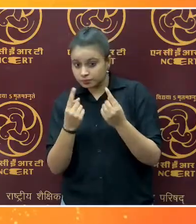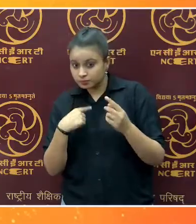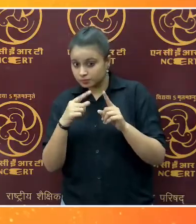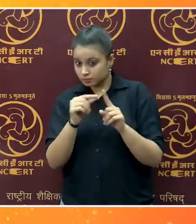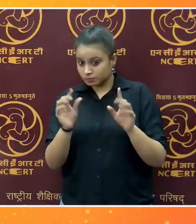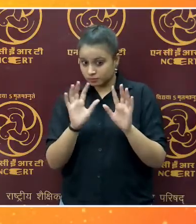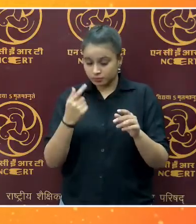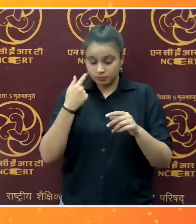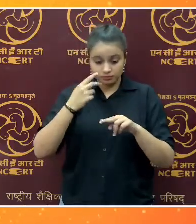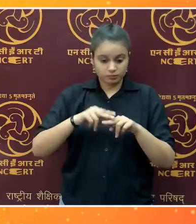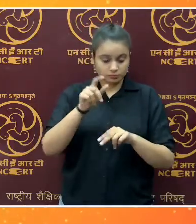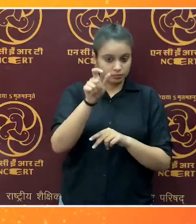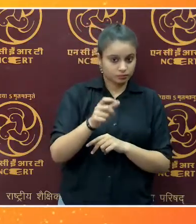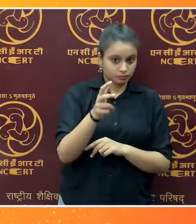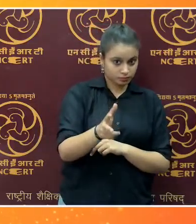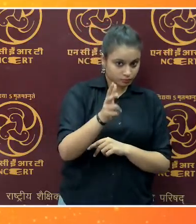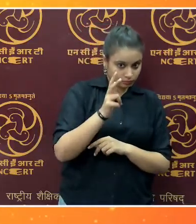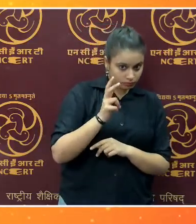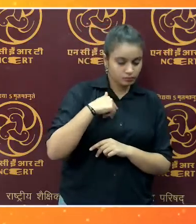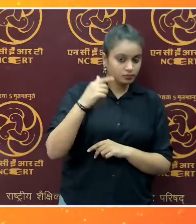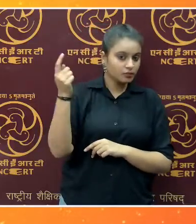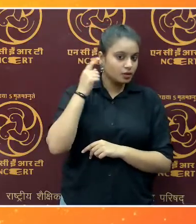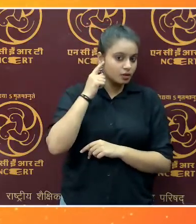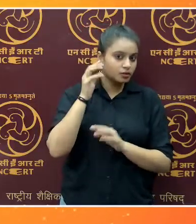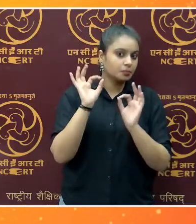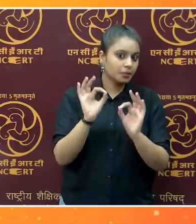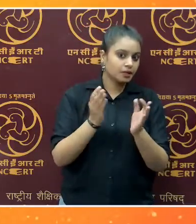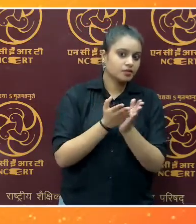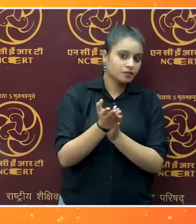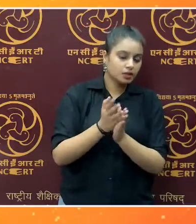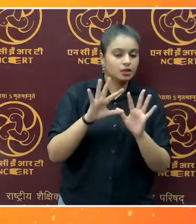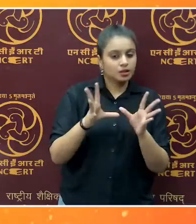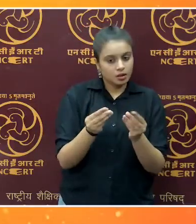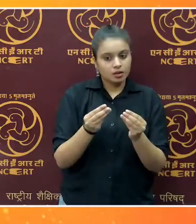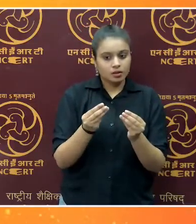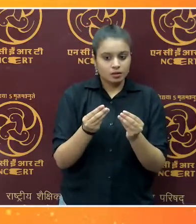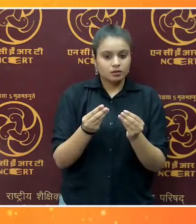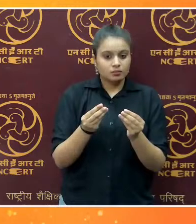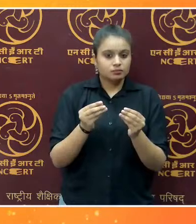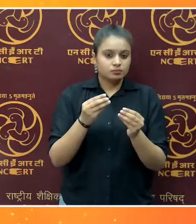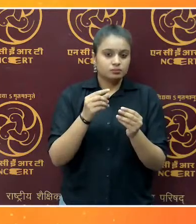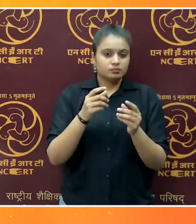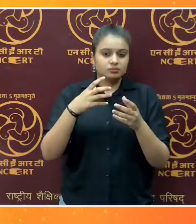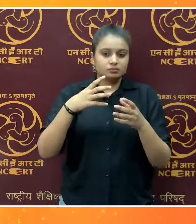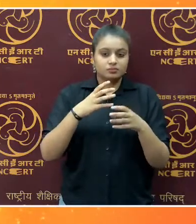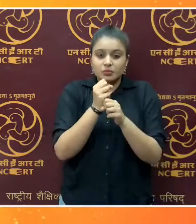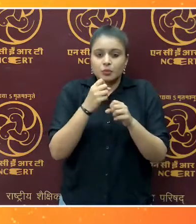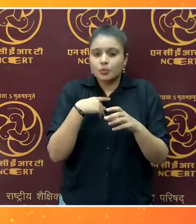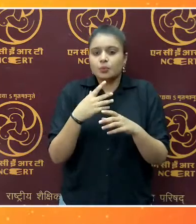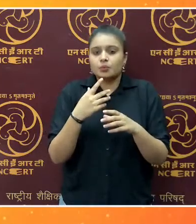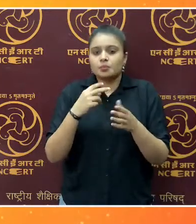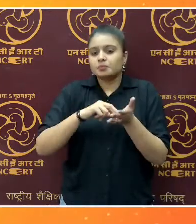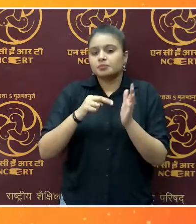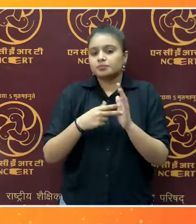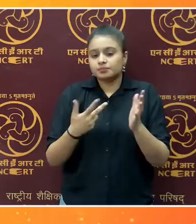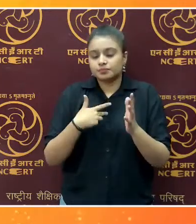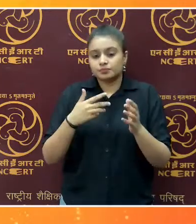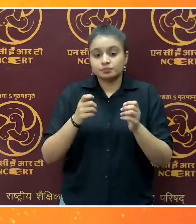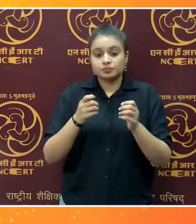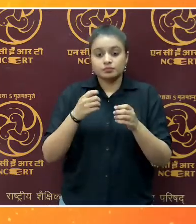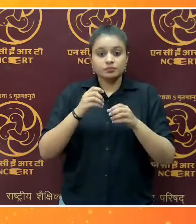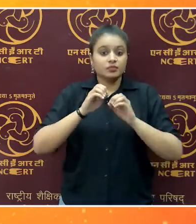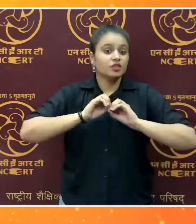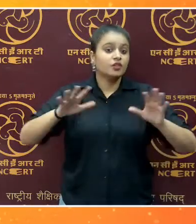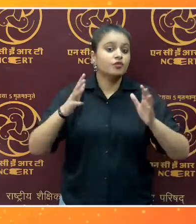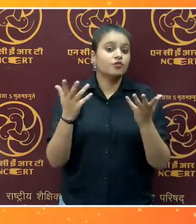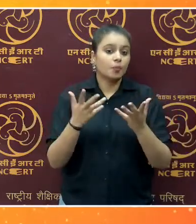to what the patient is Yeah. saying. So anyway, the metaphorical meaning, the hidden meaning, or the broad messaging of